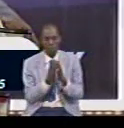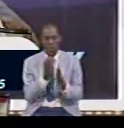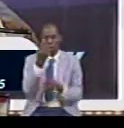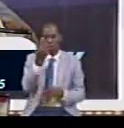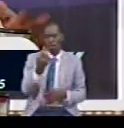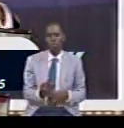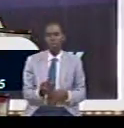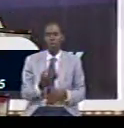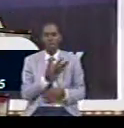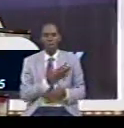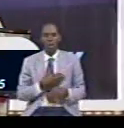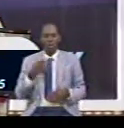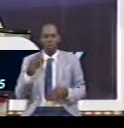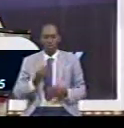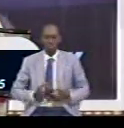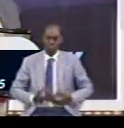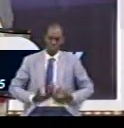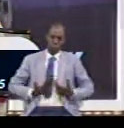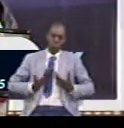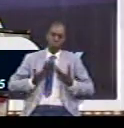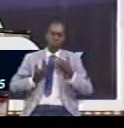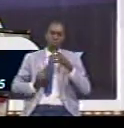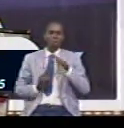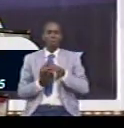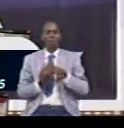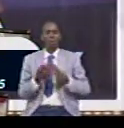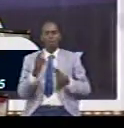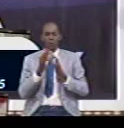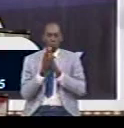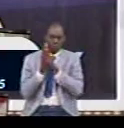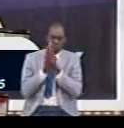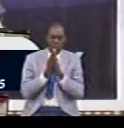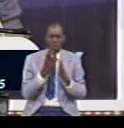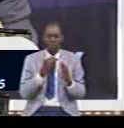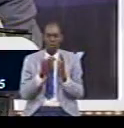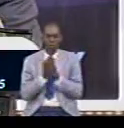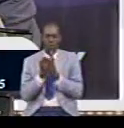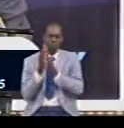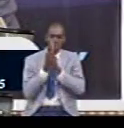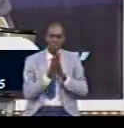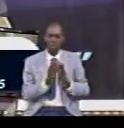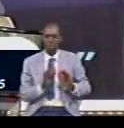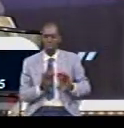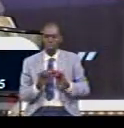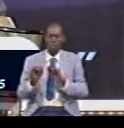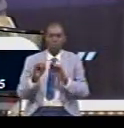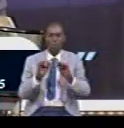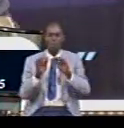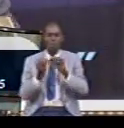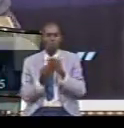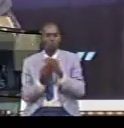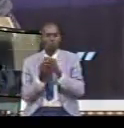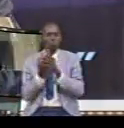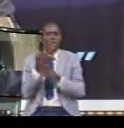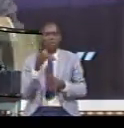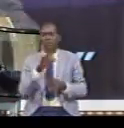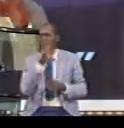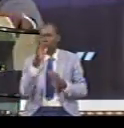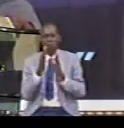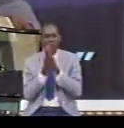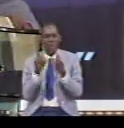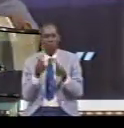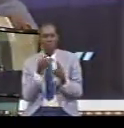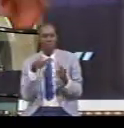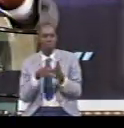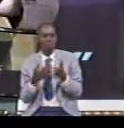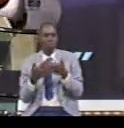inspiration comes, and you pray, and the prayer is flowing, and it's like you never prayed like this before, and the Holy Ghost has